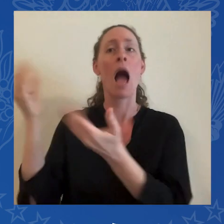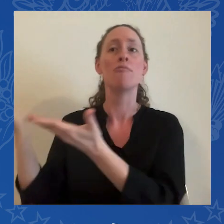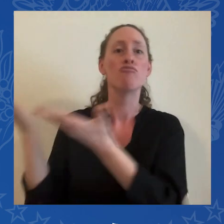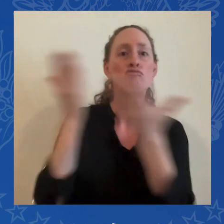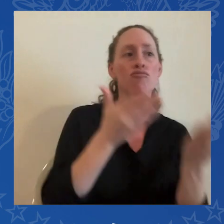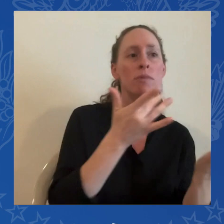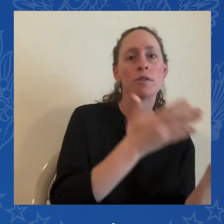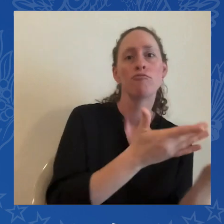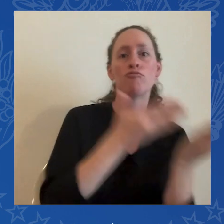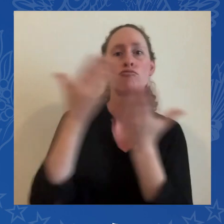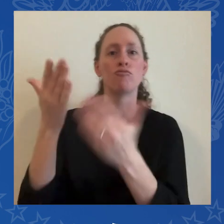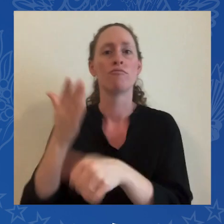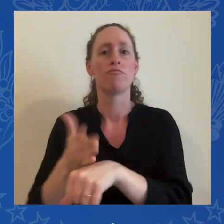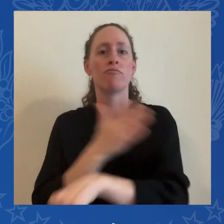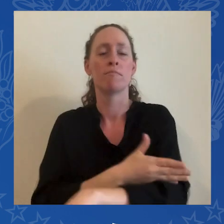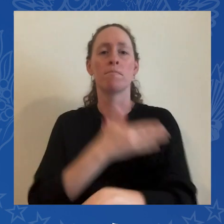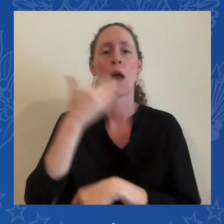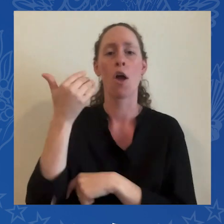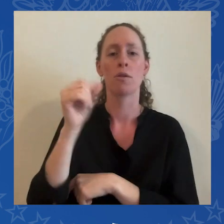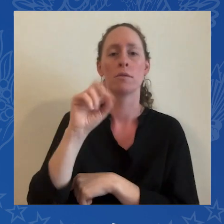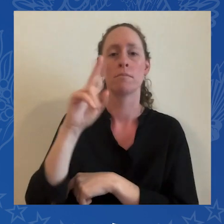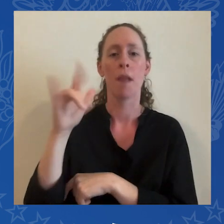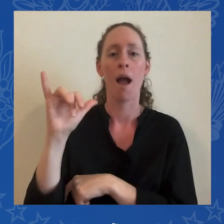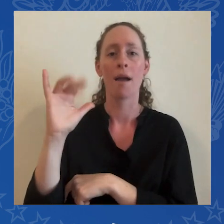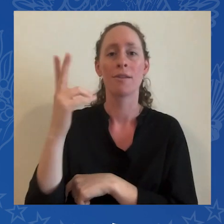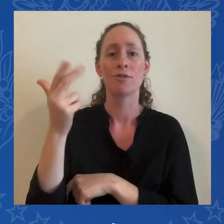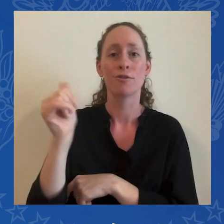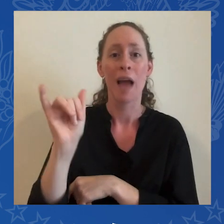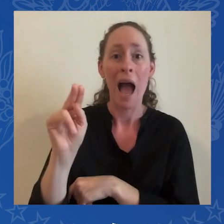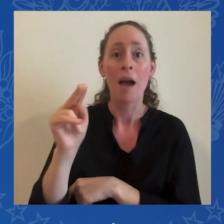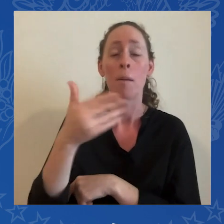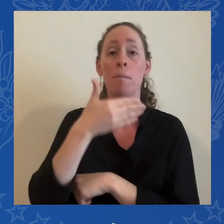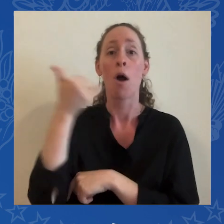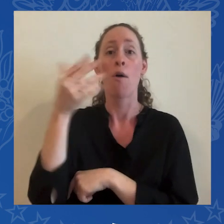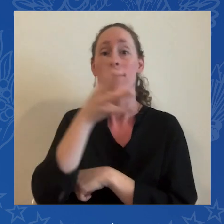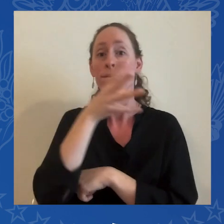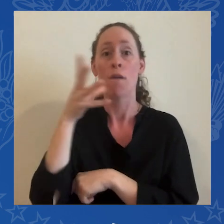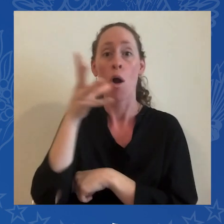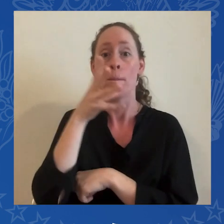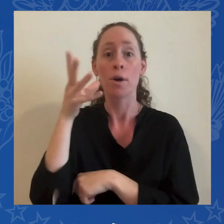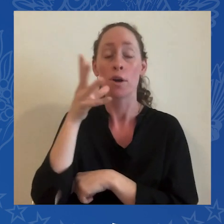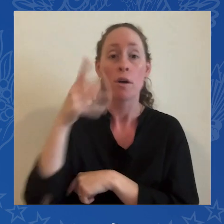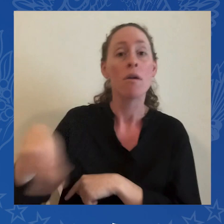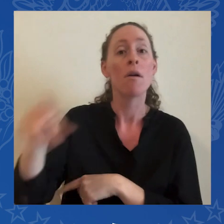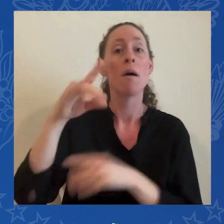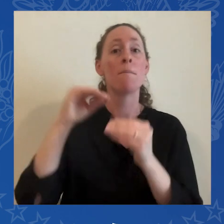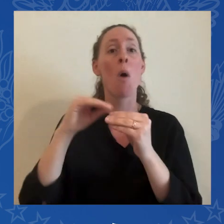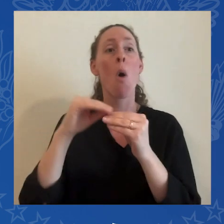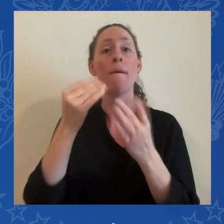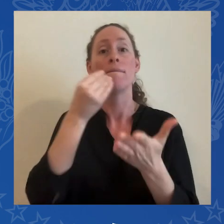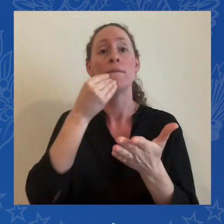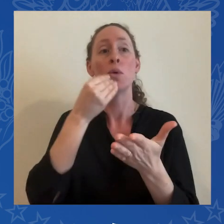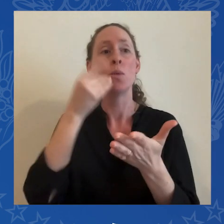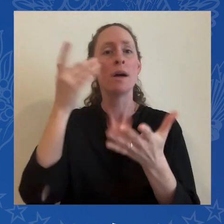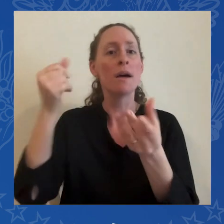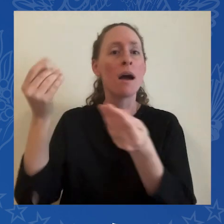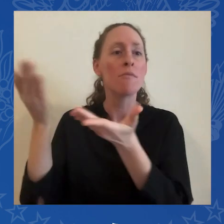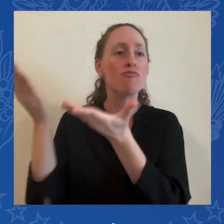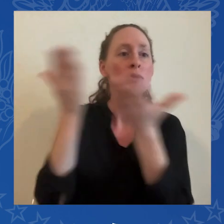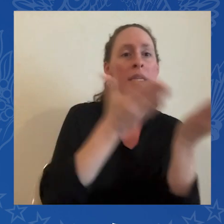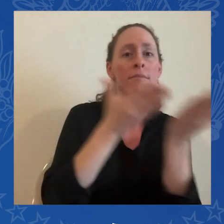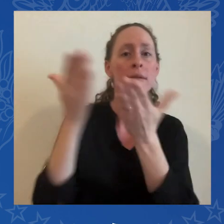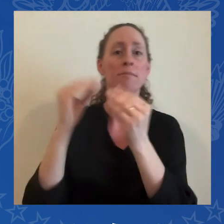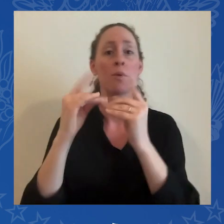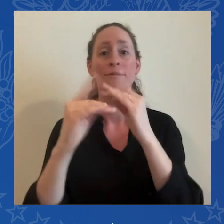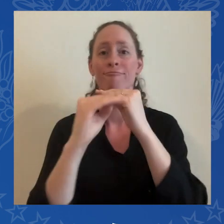incentivize investments in agriculture, and promote food security. And it was going to enable, in my view, us to better